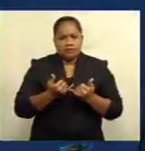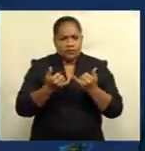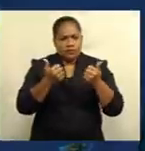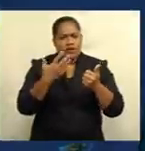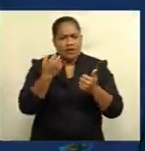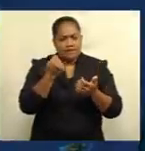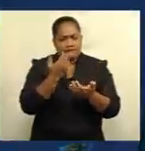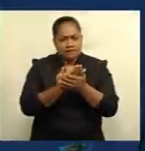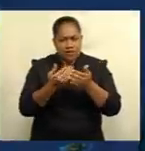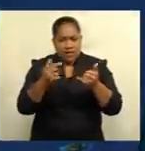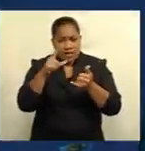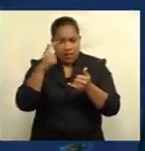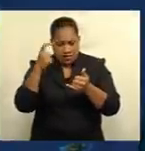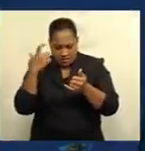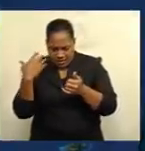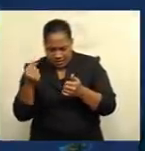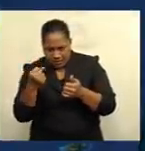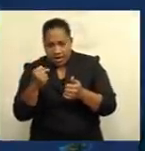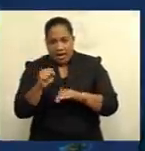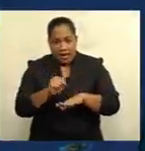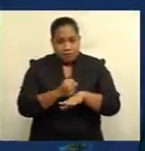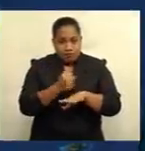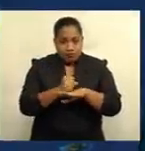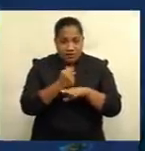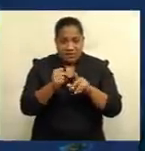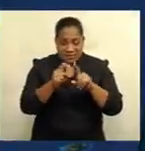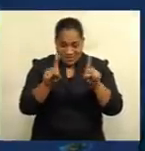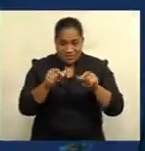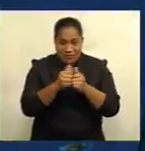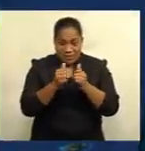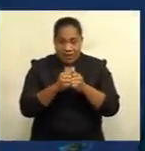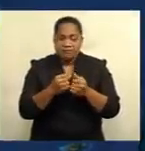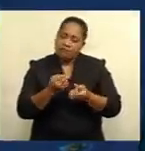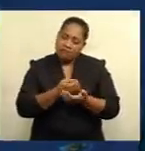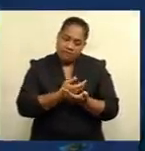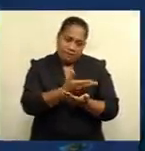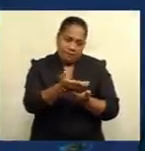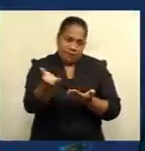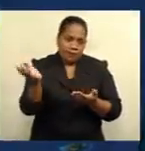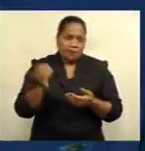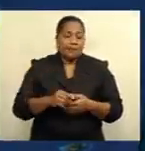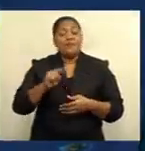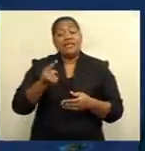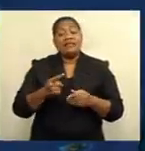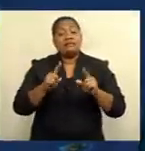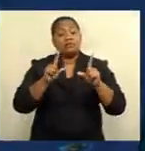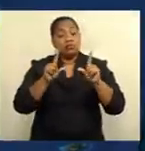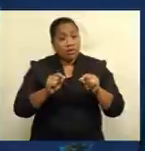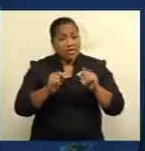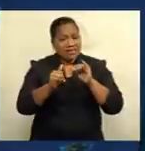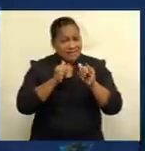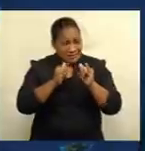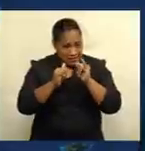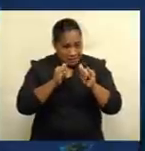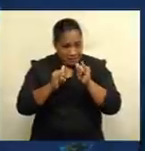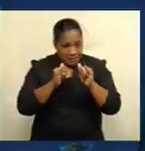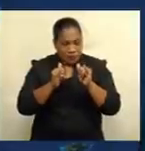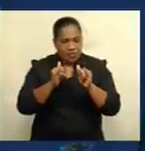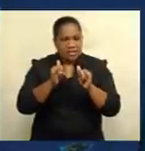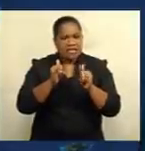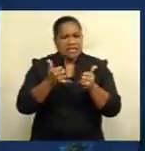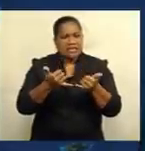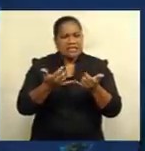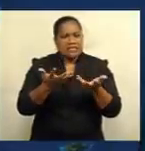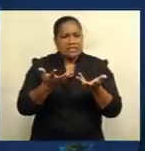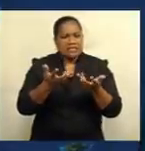and the printed resource materials are being delivered. But in terms of conducting an exam, again, what